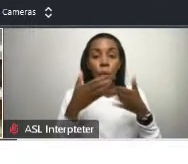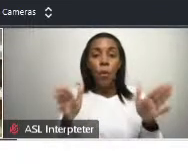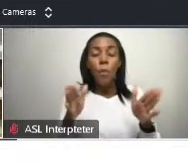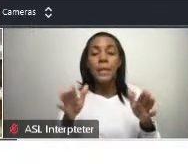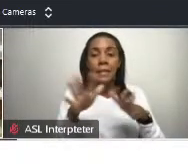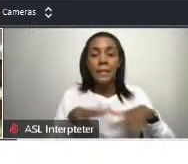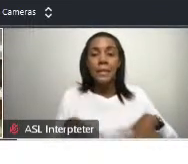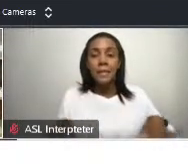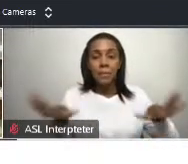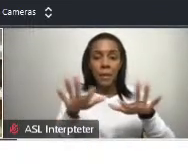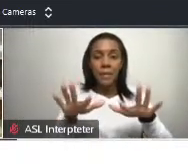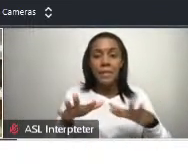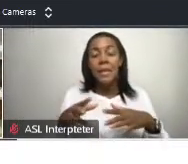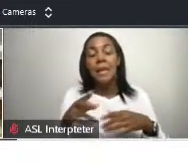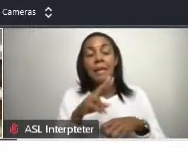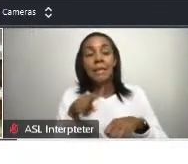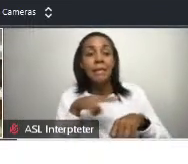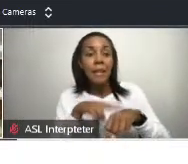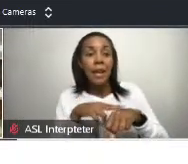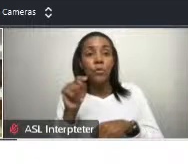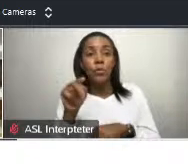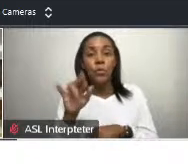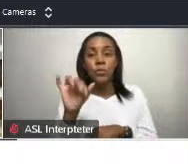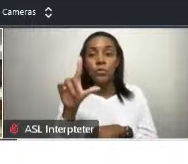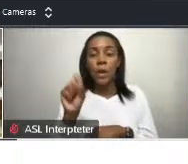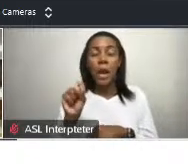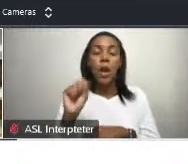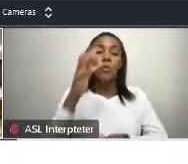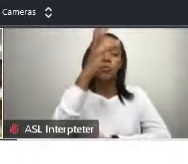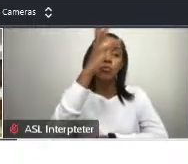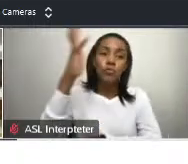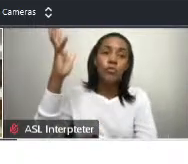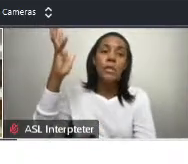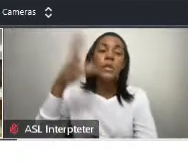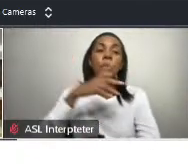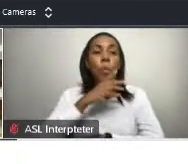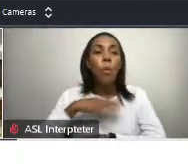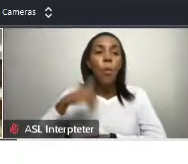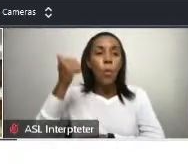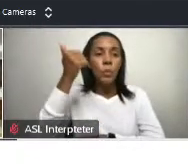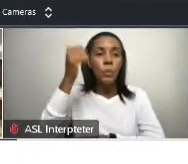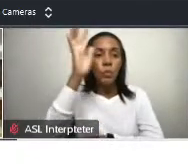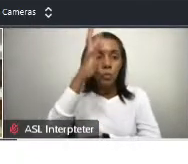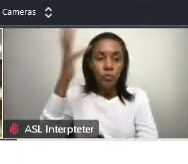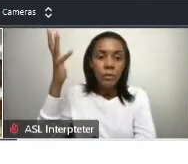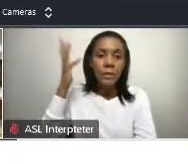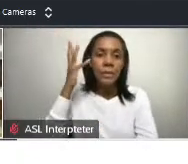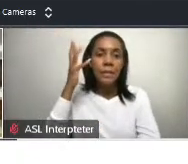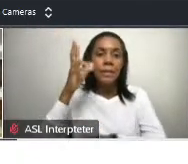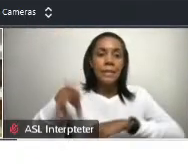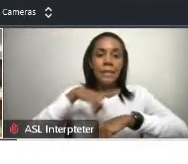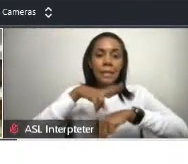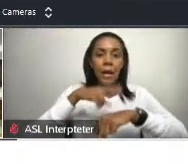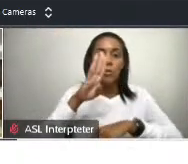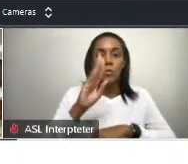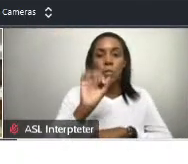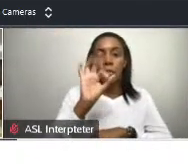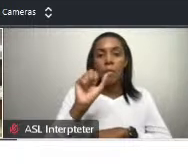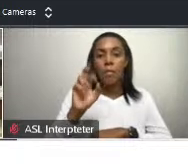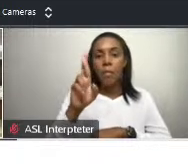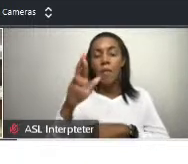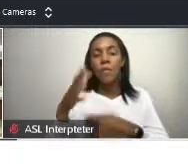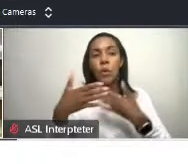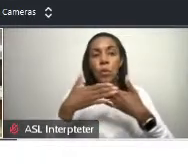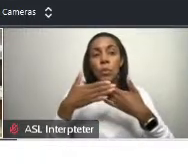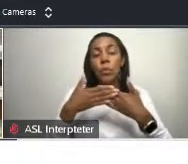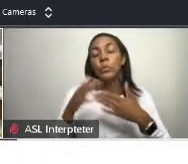homes. It preserves mature trees in the area. It also provides a natural buffer directly adjacent to the